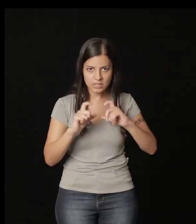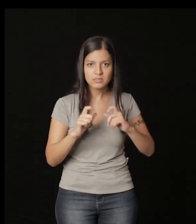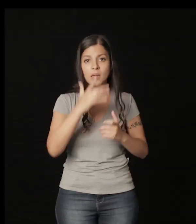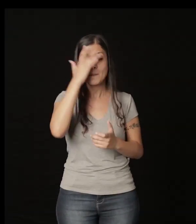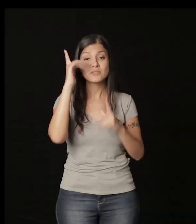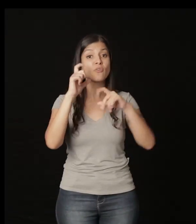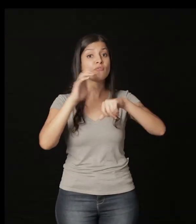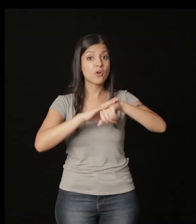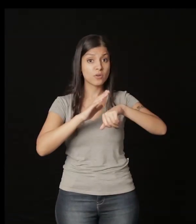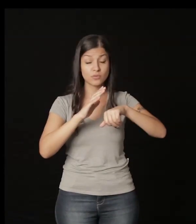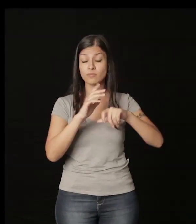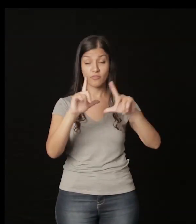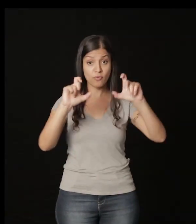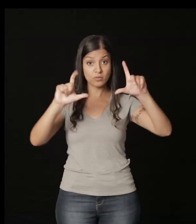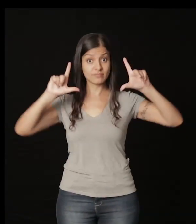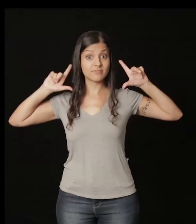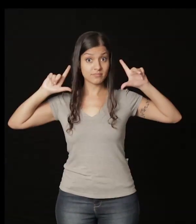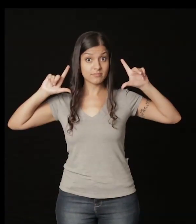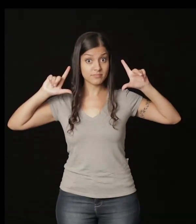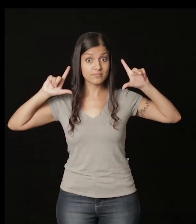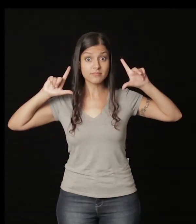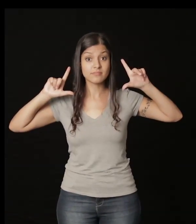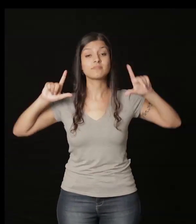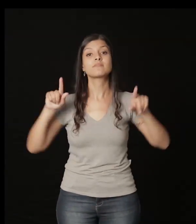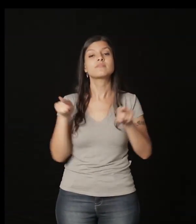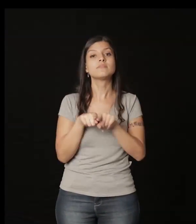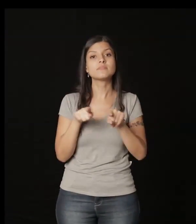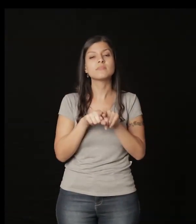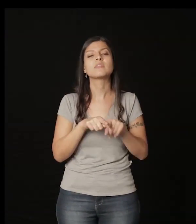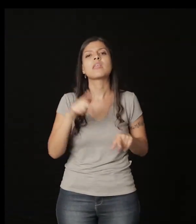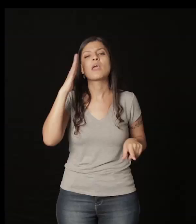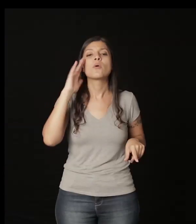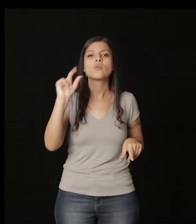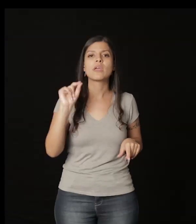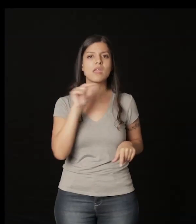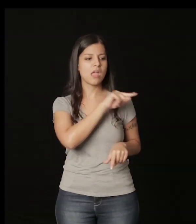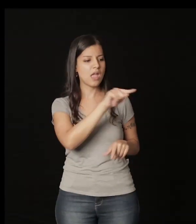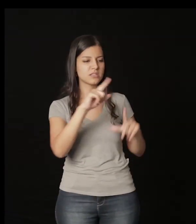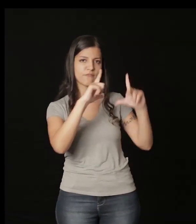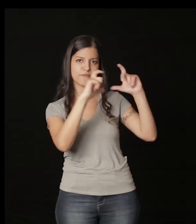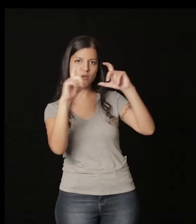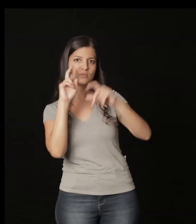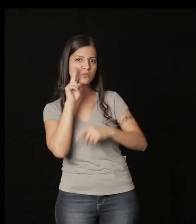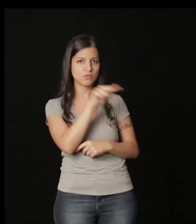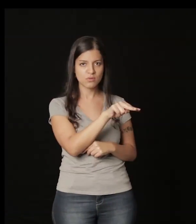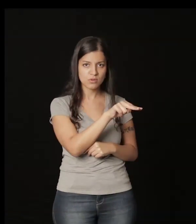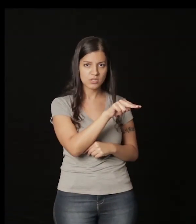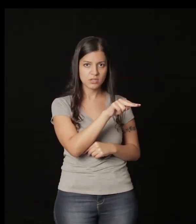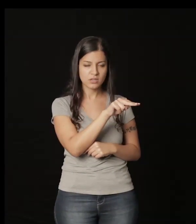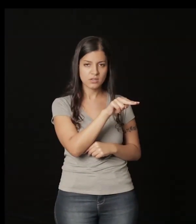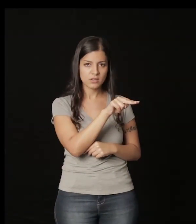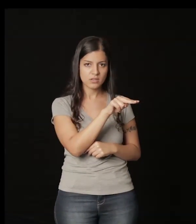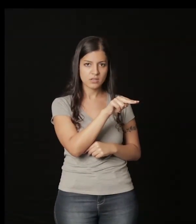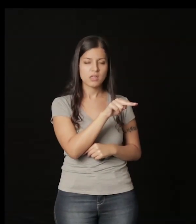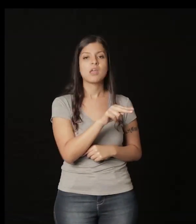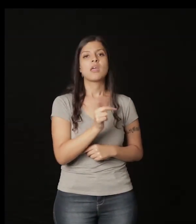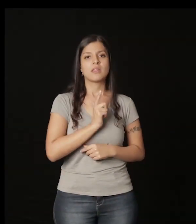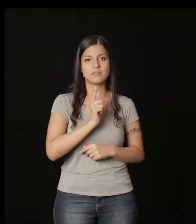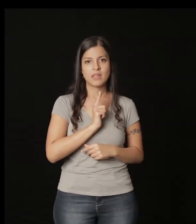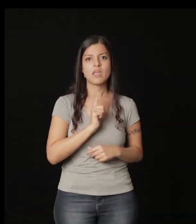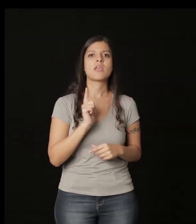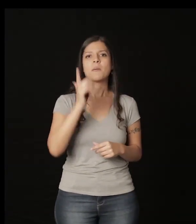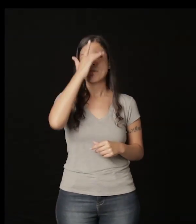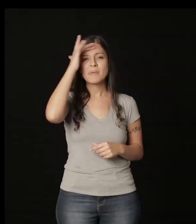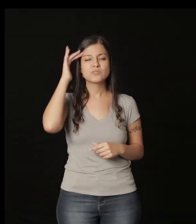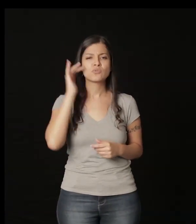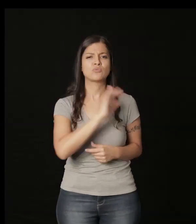had the people in the pictures. And what we noticed was that when you looked at these pictures, that